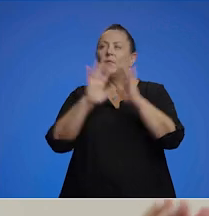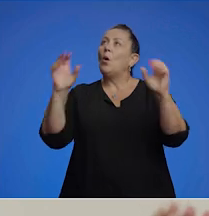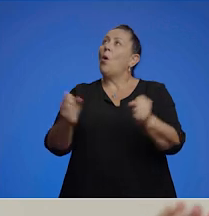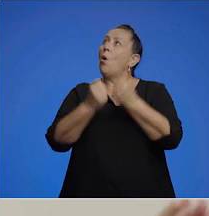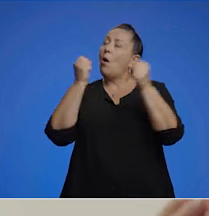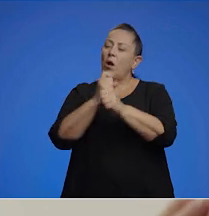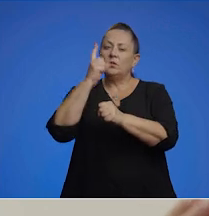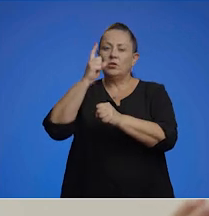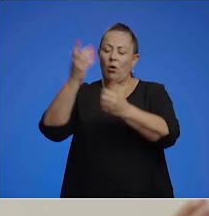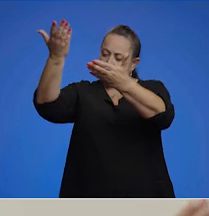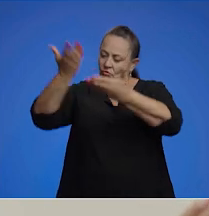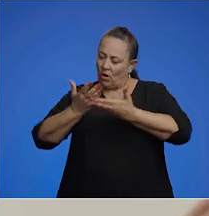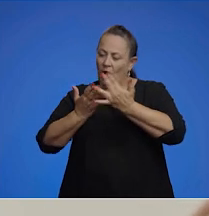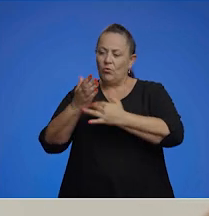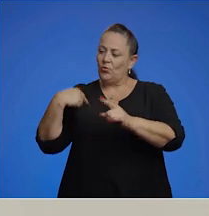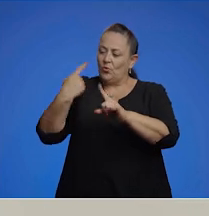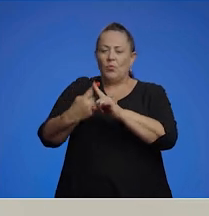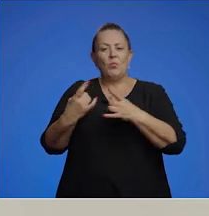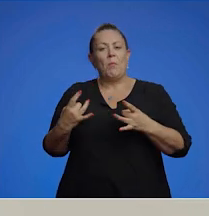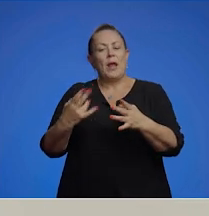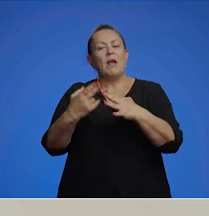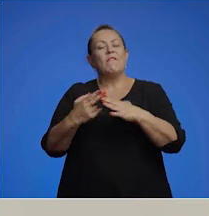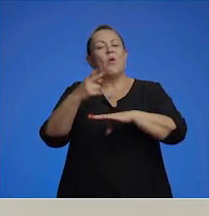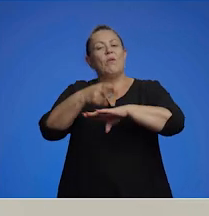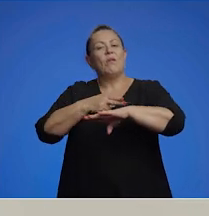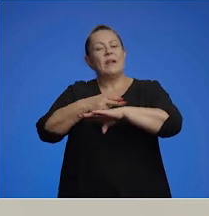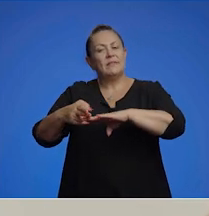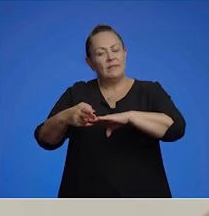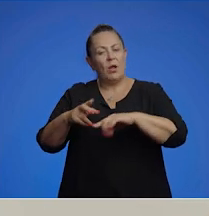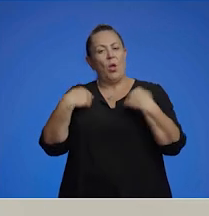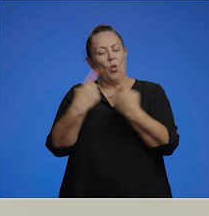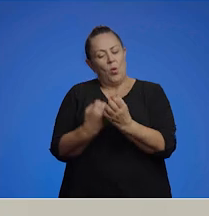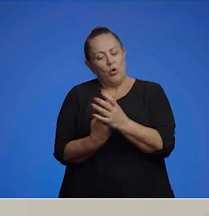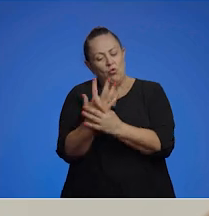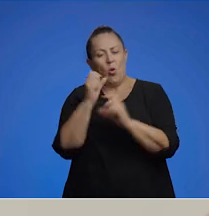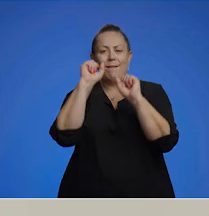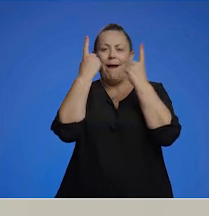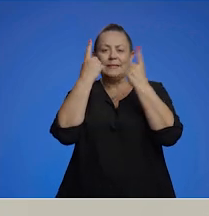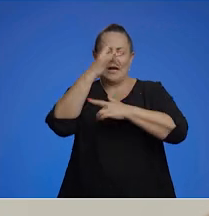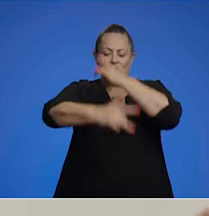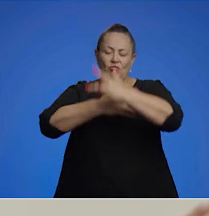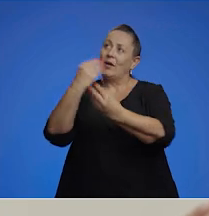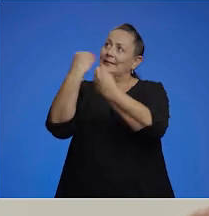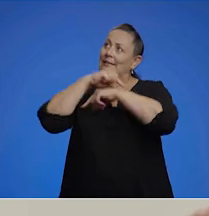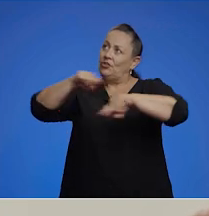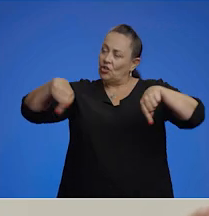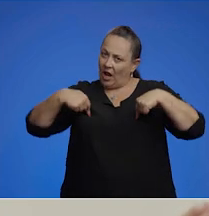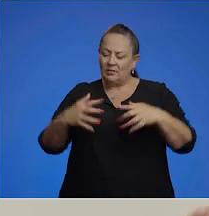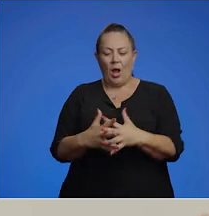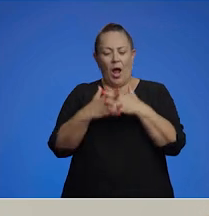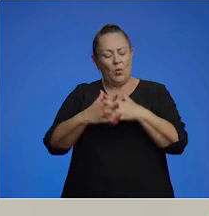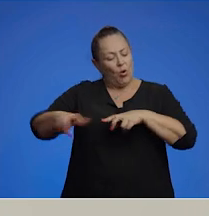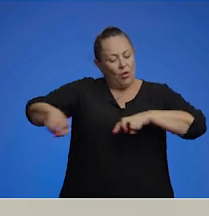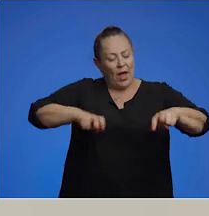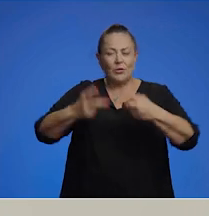Grant, Almighty God, through the yearly observances of Holy Lent, that we may grow in understanding of the riches hidden in Christ and by worthy